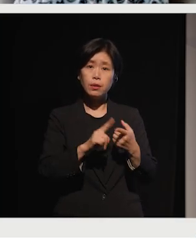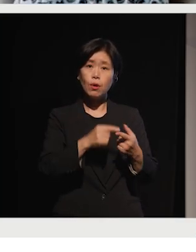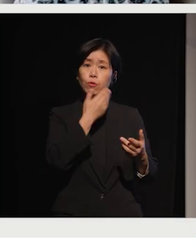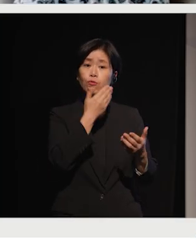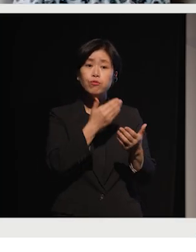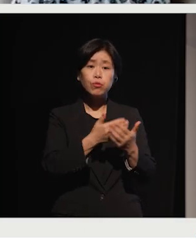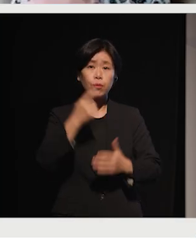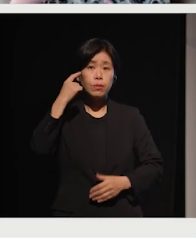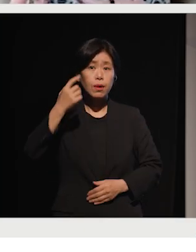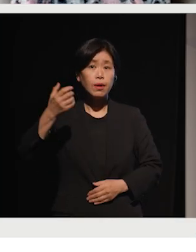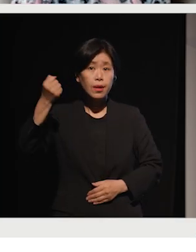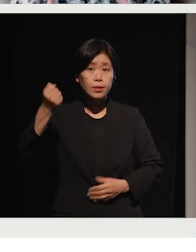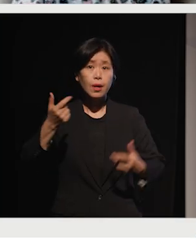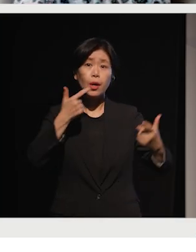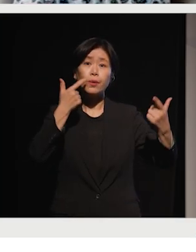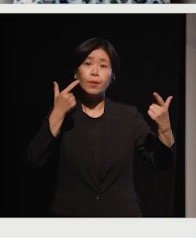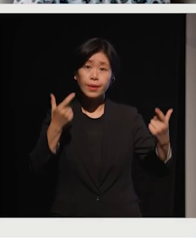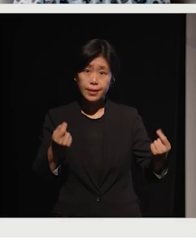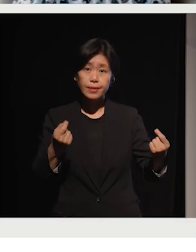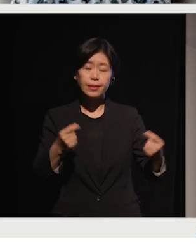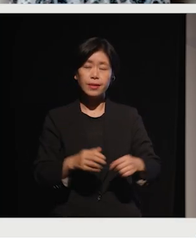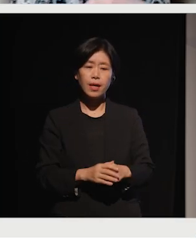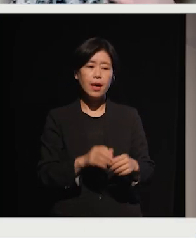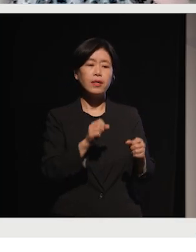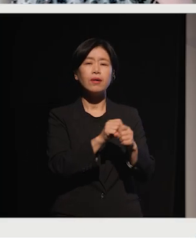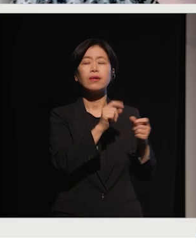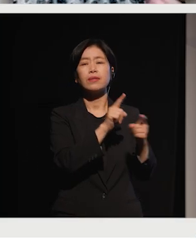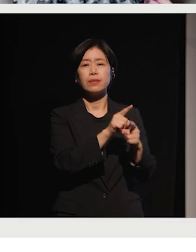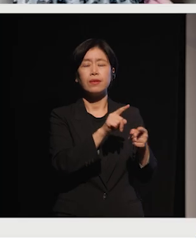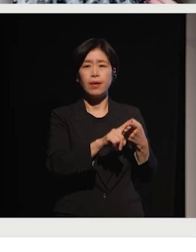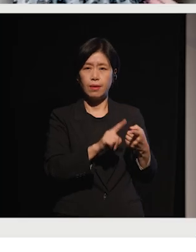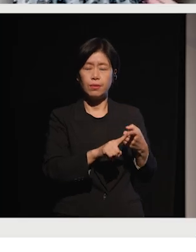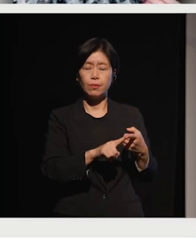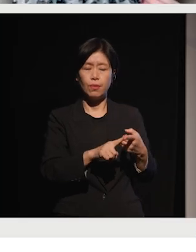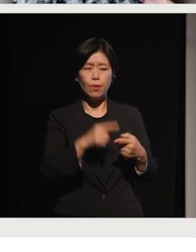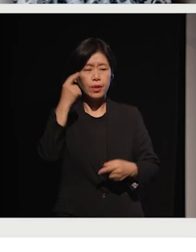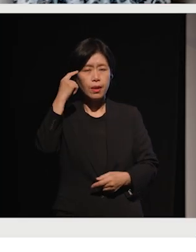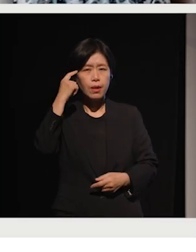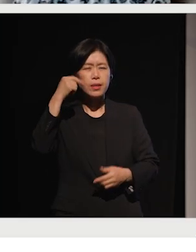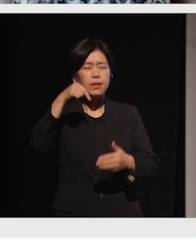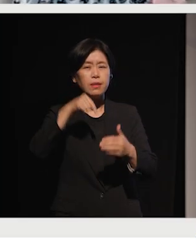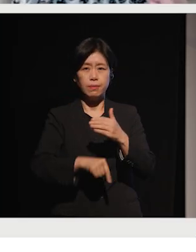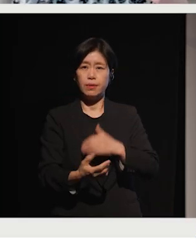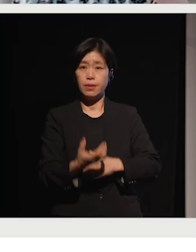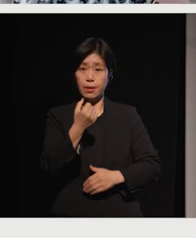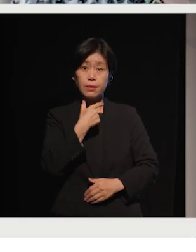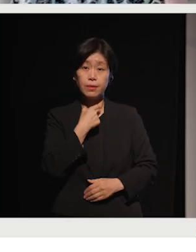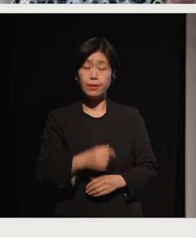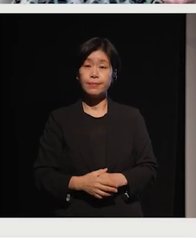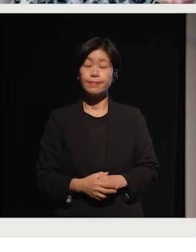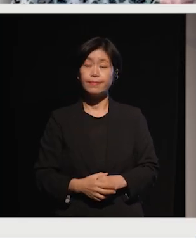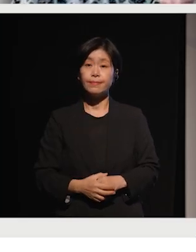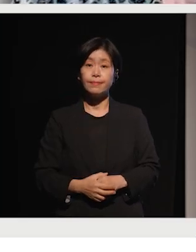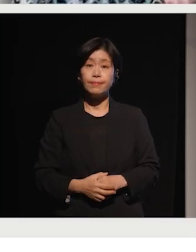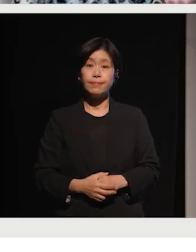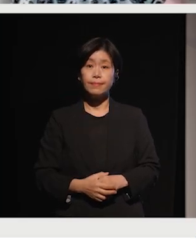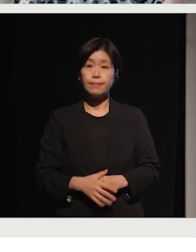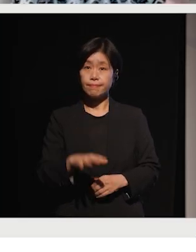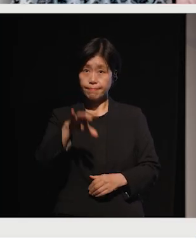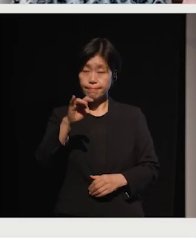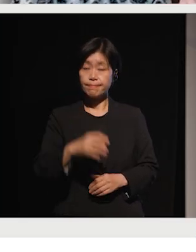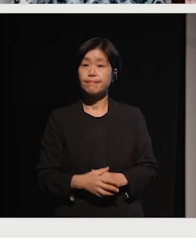cultural heritage, many other things. So we try to encourage our museums to, number